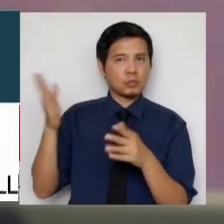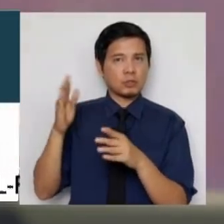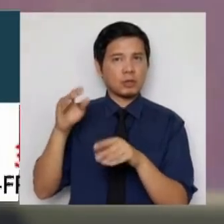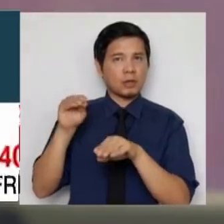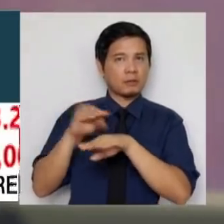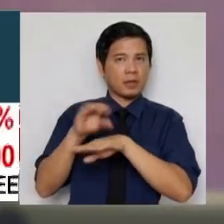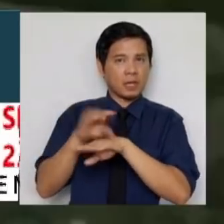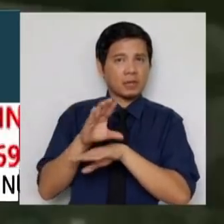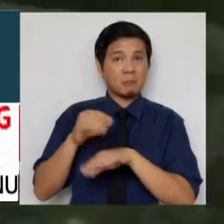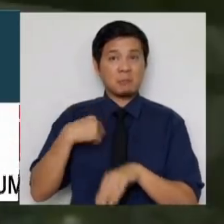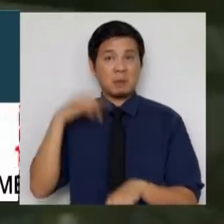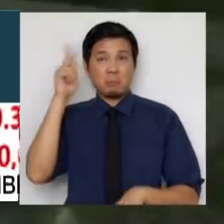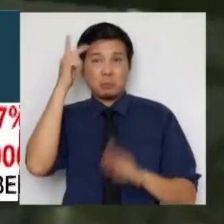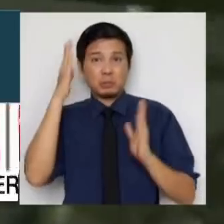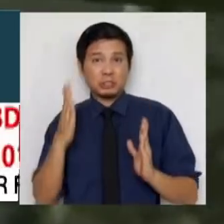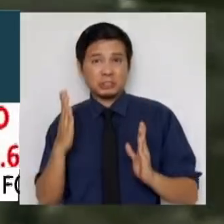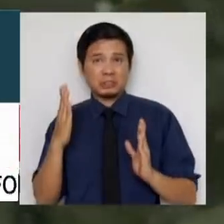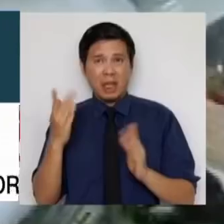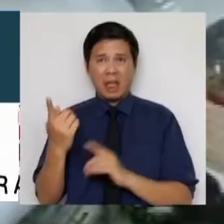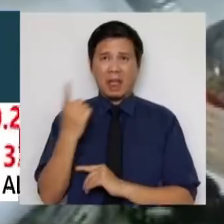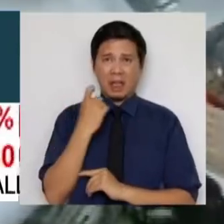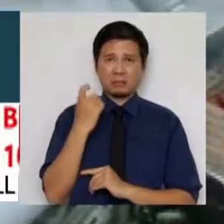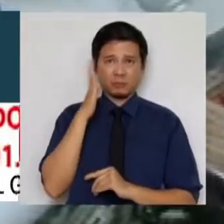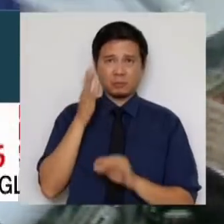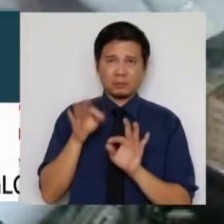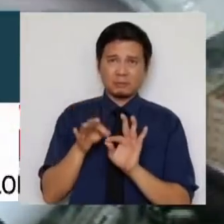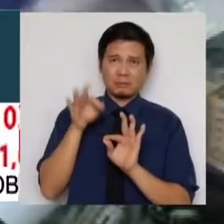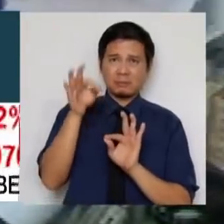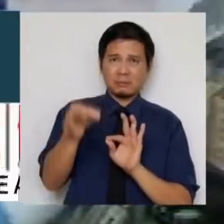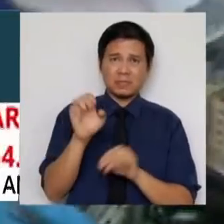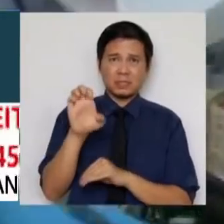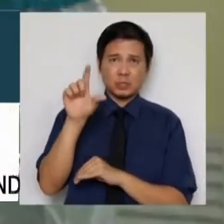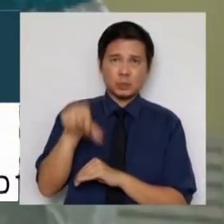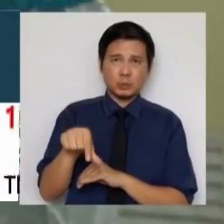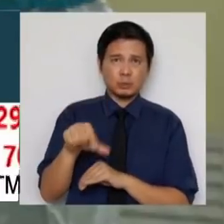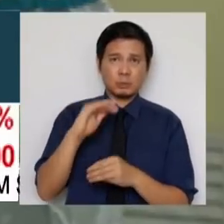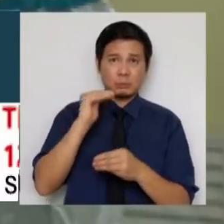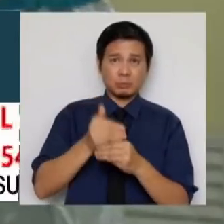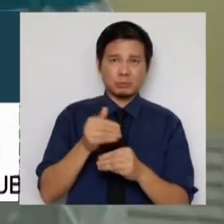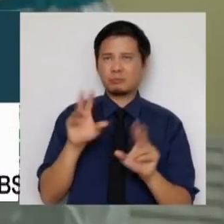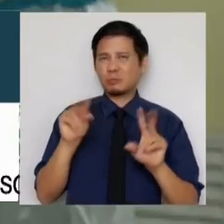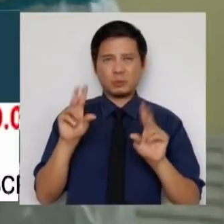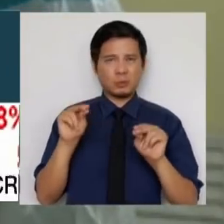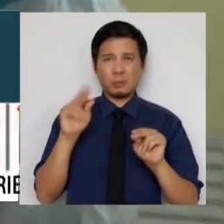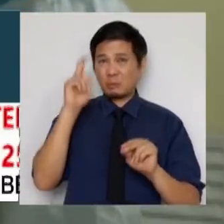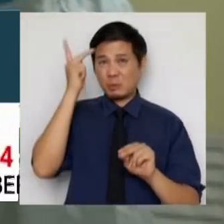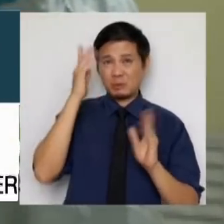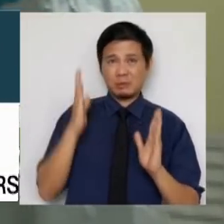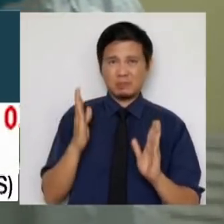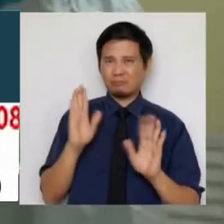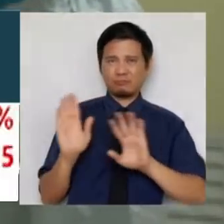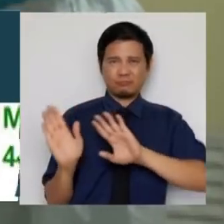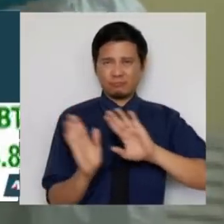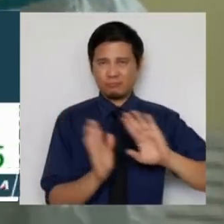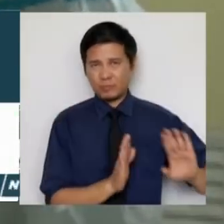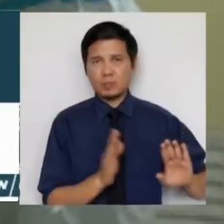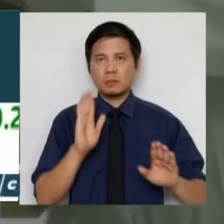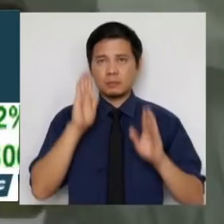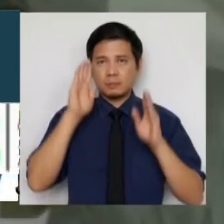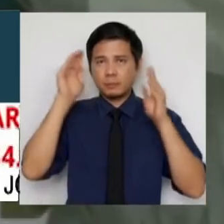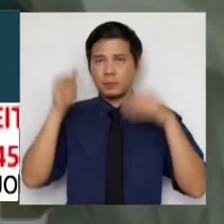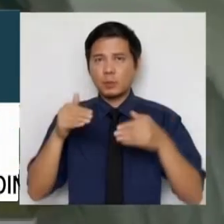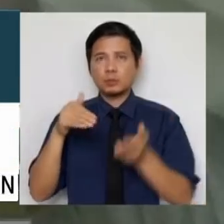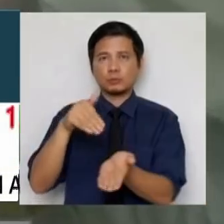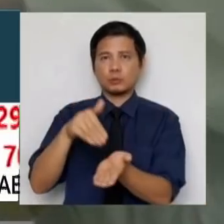as whether to extend ECQ or not. Given that, I do always, when I have to vote, I do